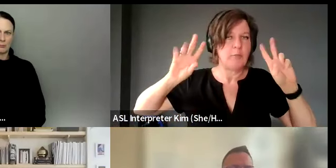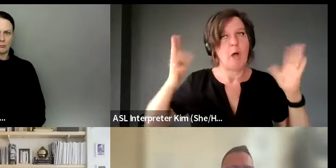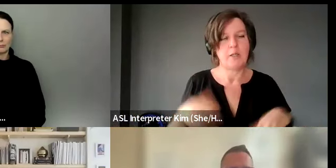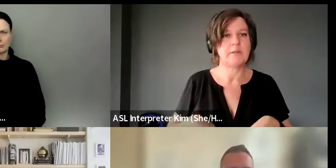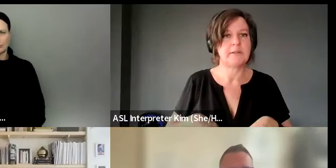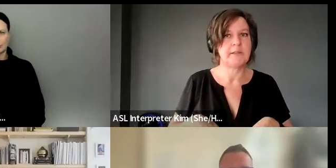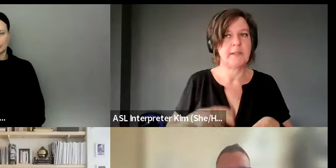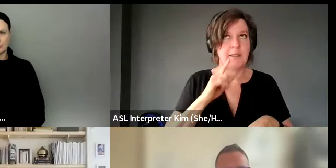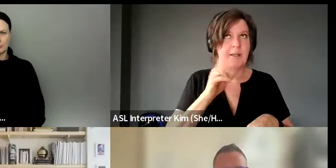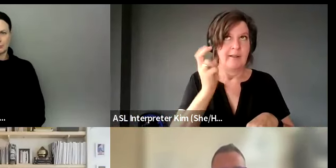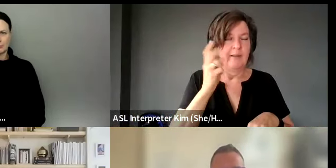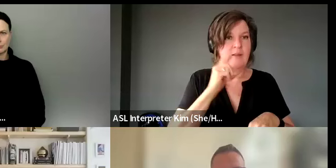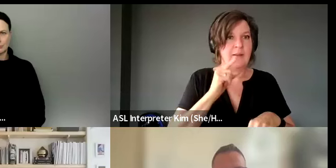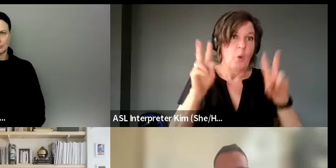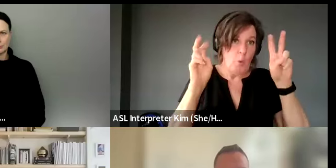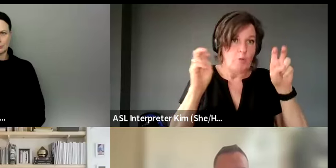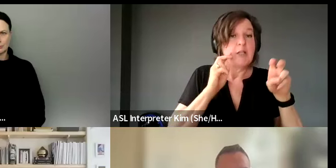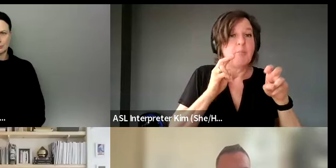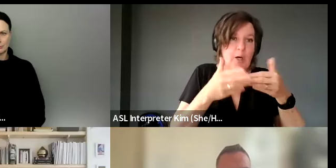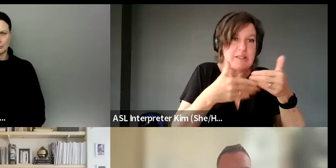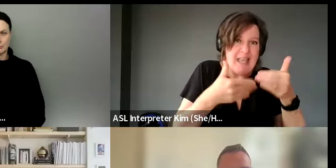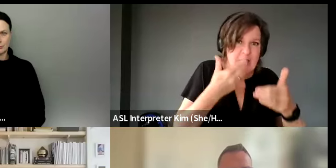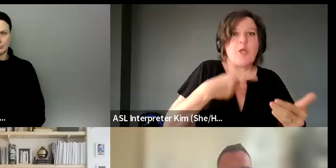it's easier said than done. But